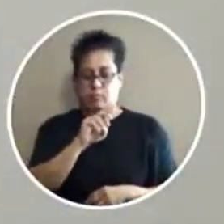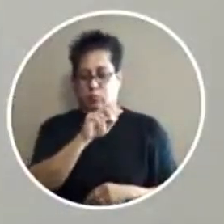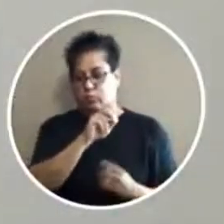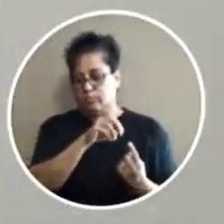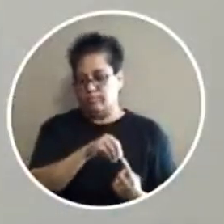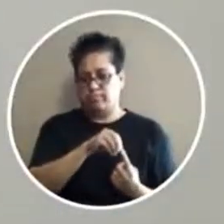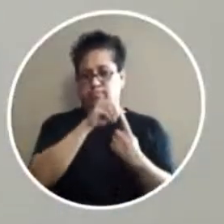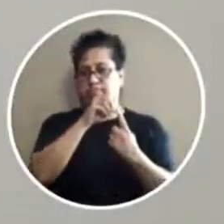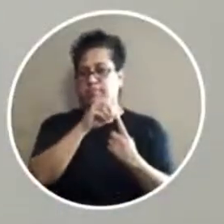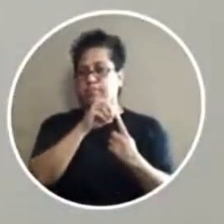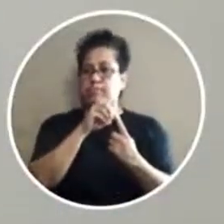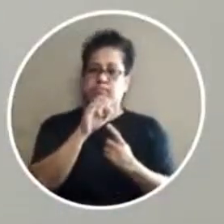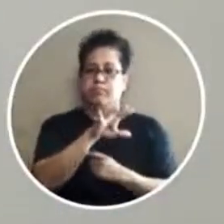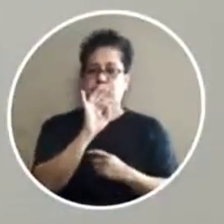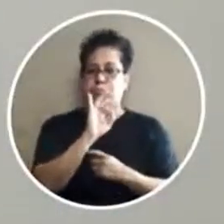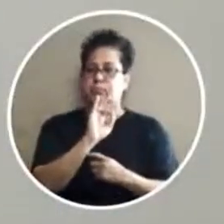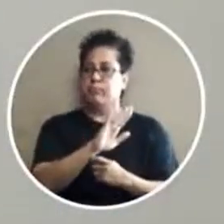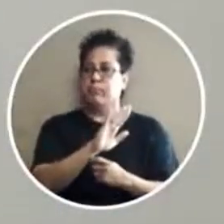out above all.